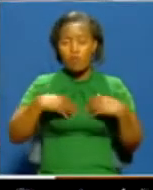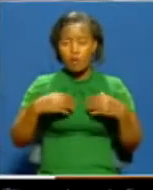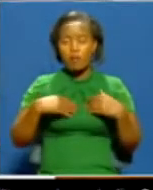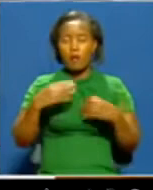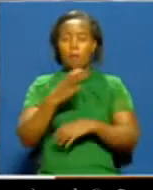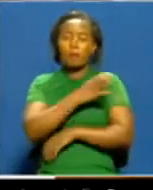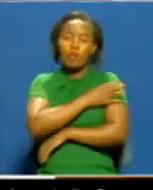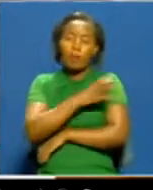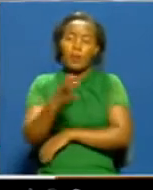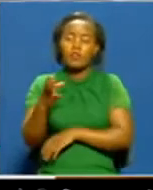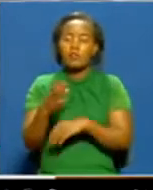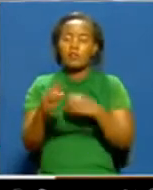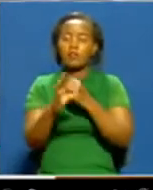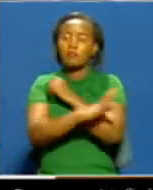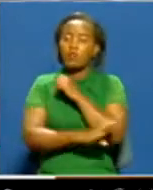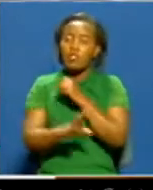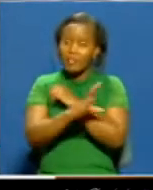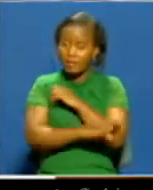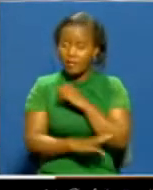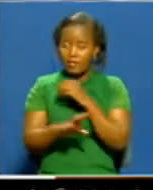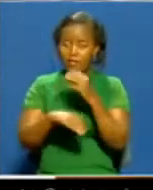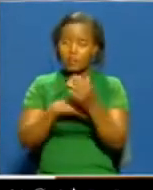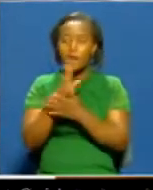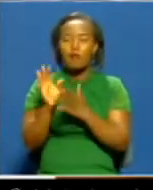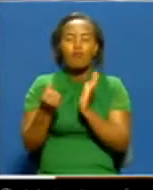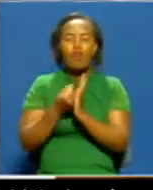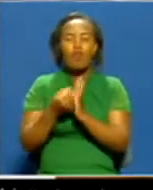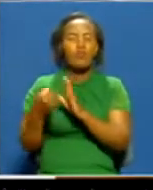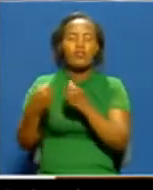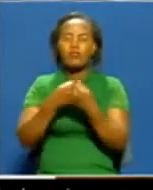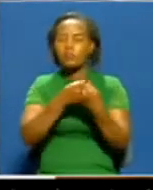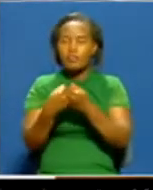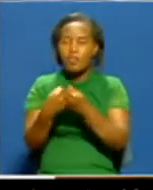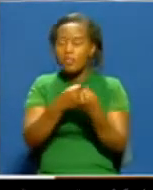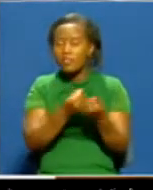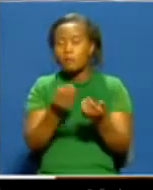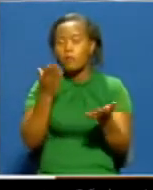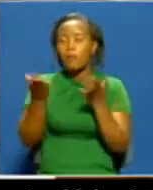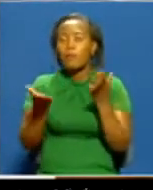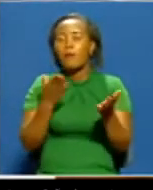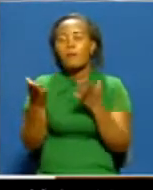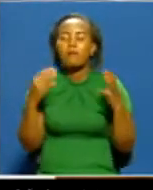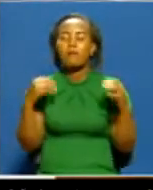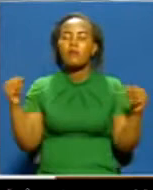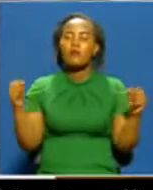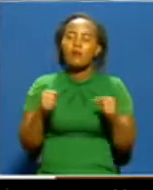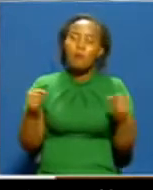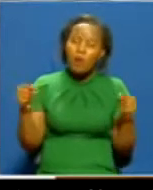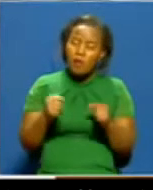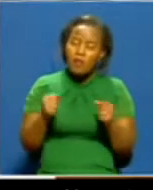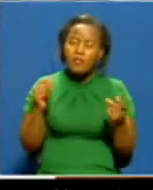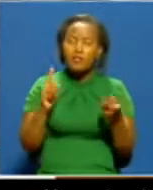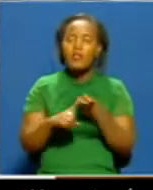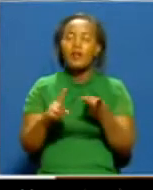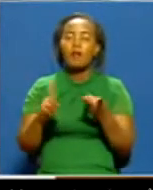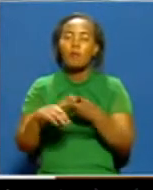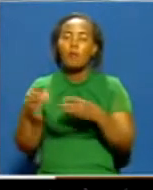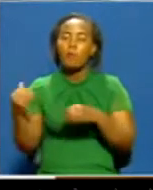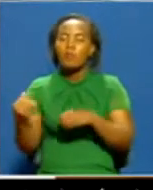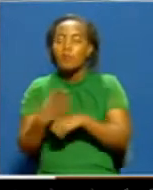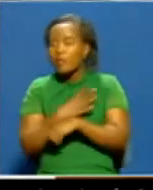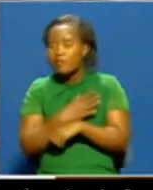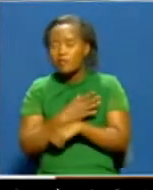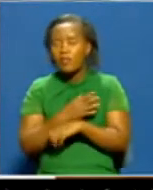country for all sorts of challenges, may they be malaria, may they be cancer, and all sort of